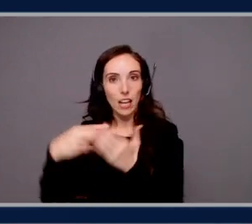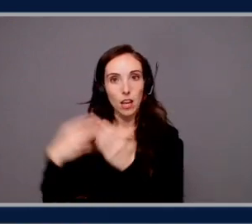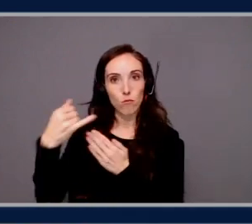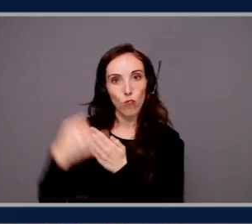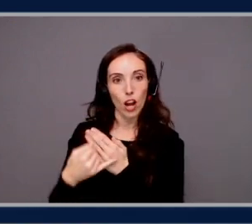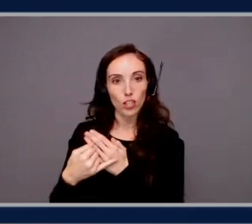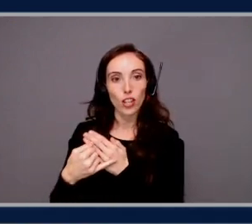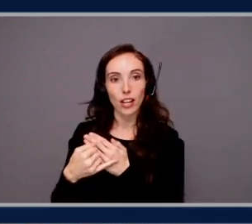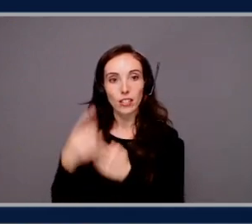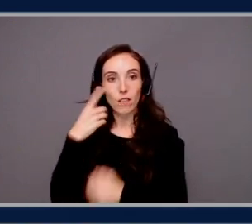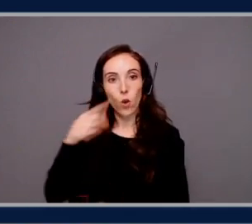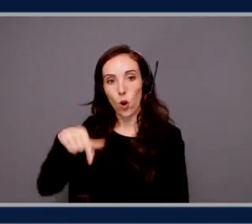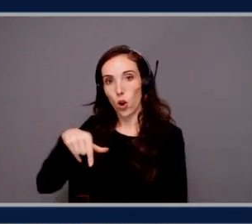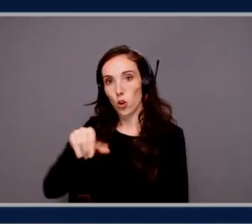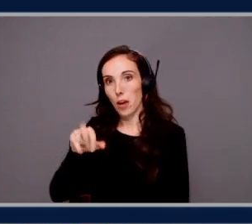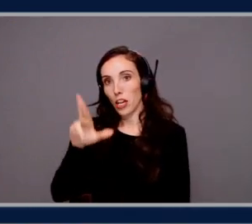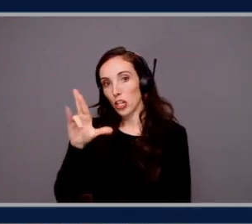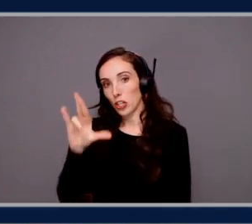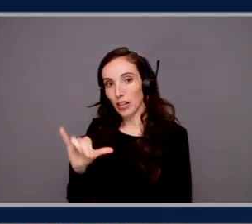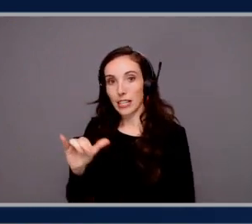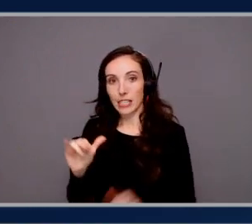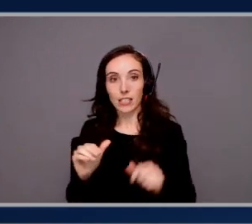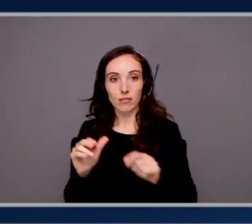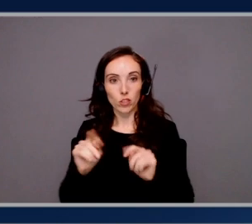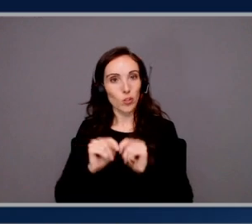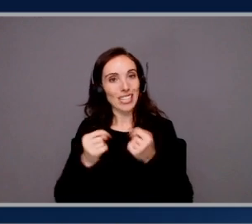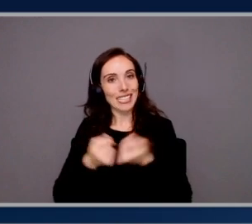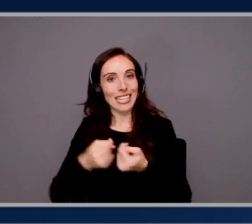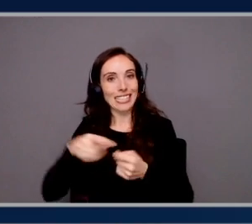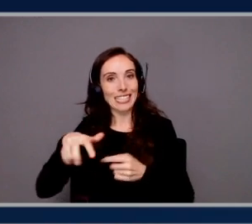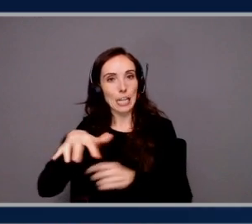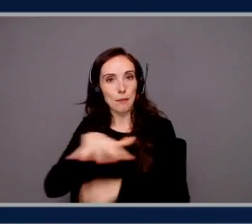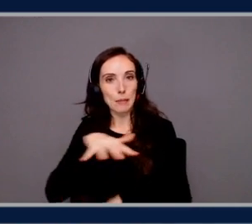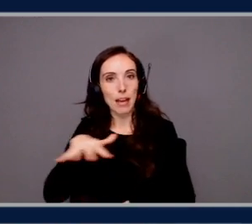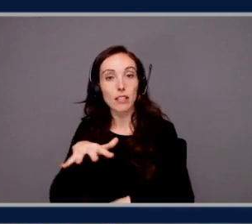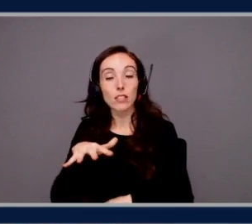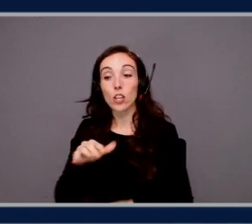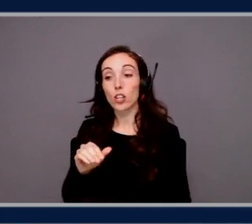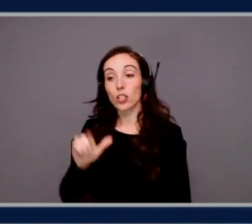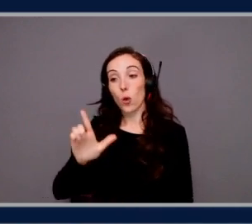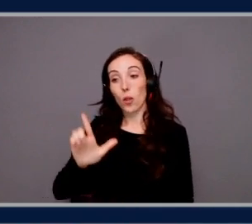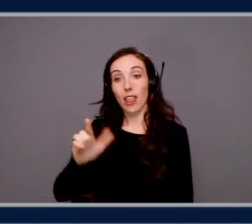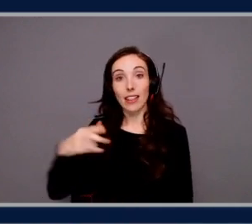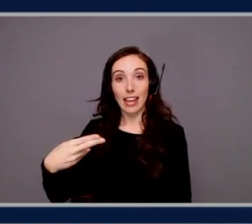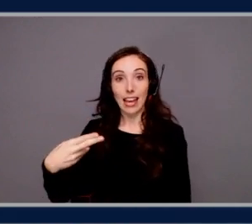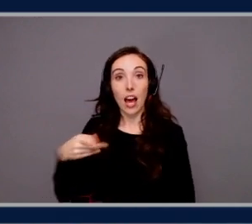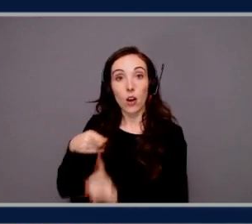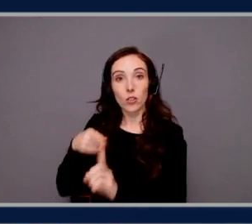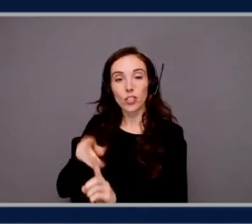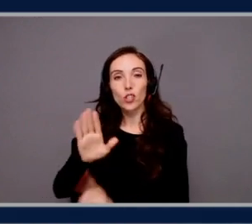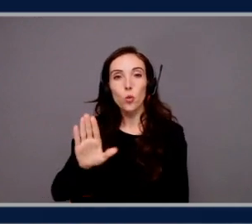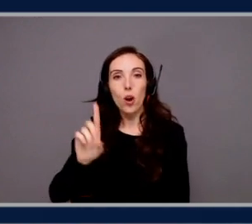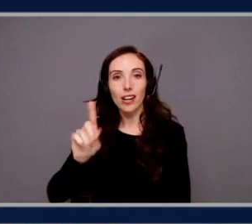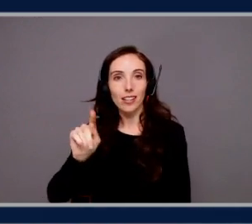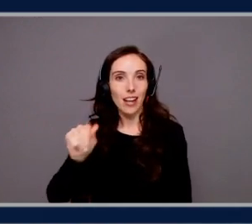where people work, right? It's a team space. And the lake house is basically your data area. And what she has done is she has